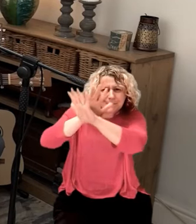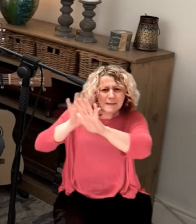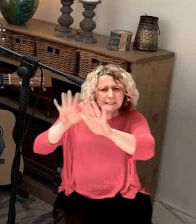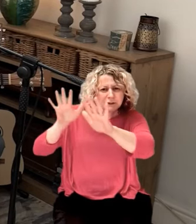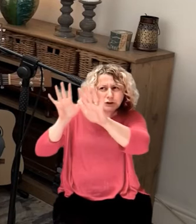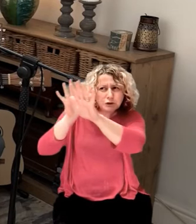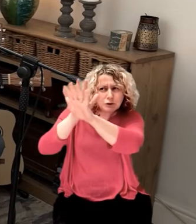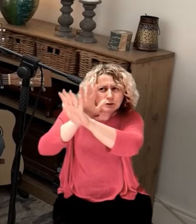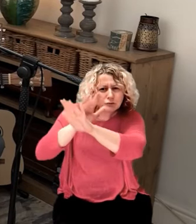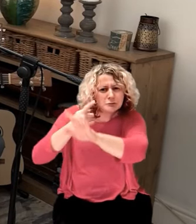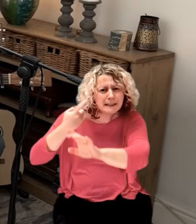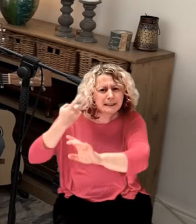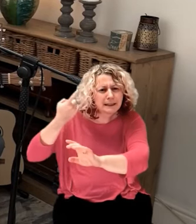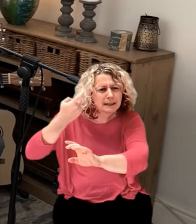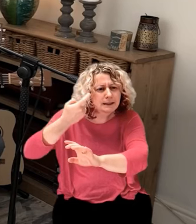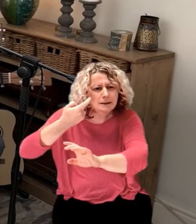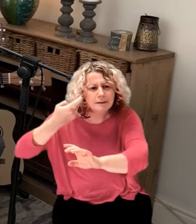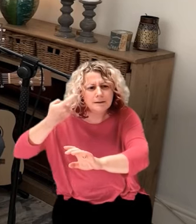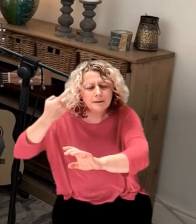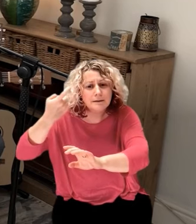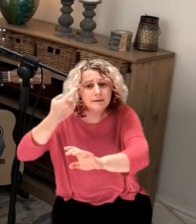folded in mystery.